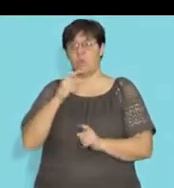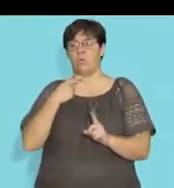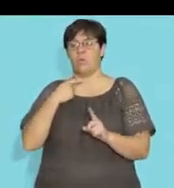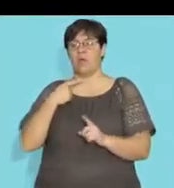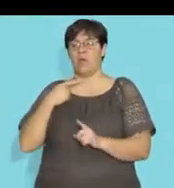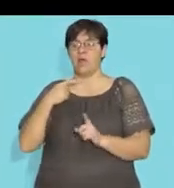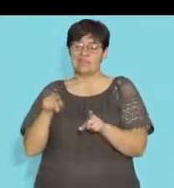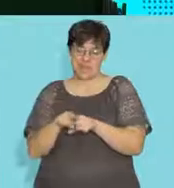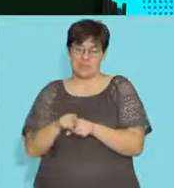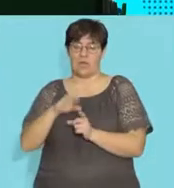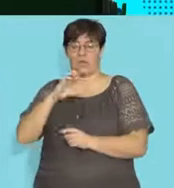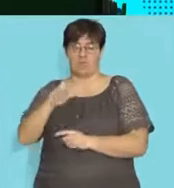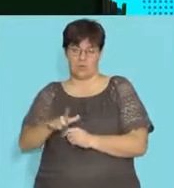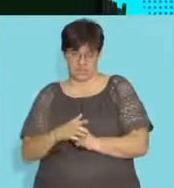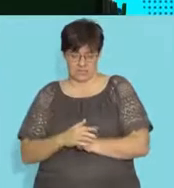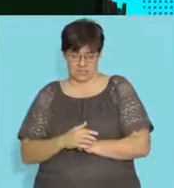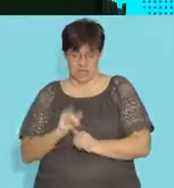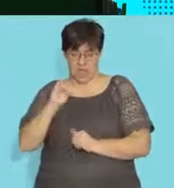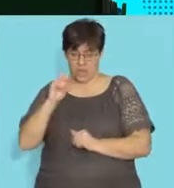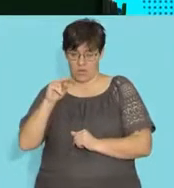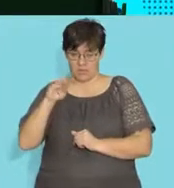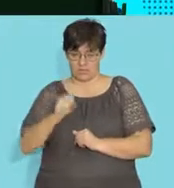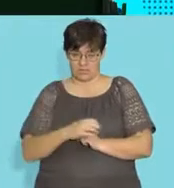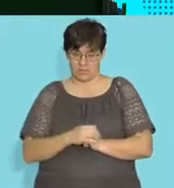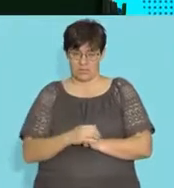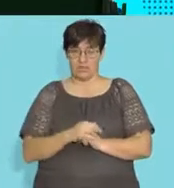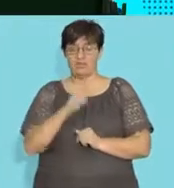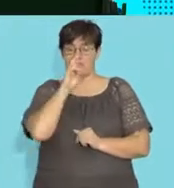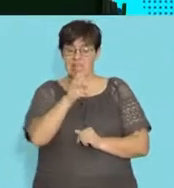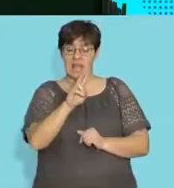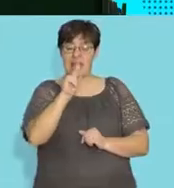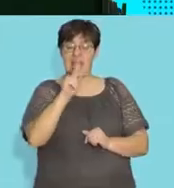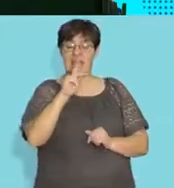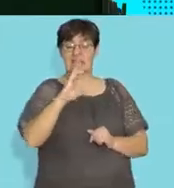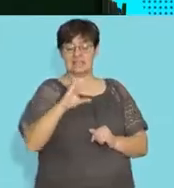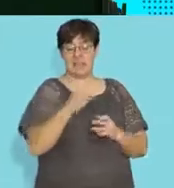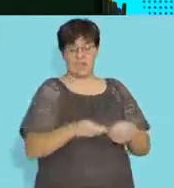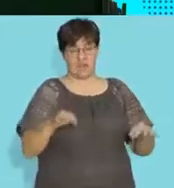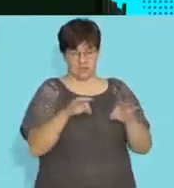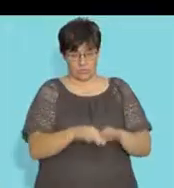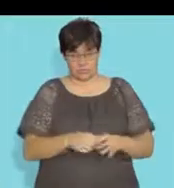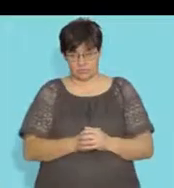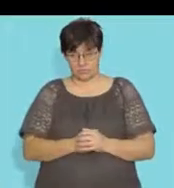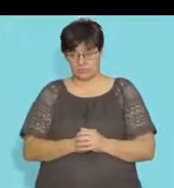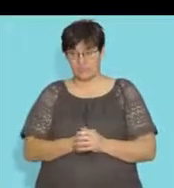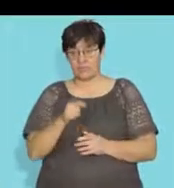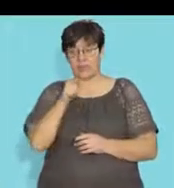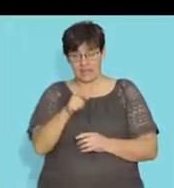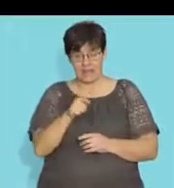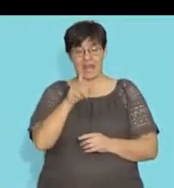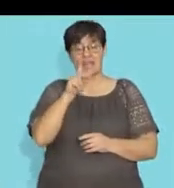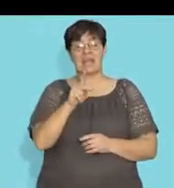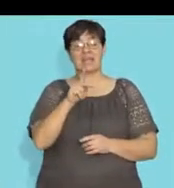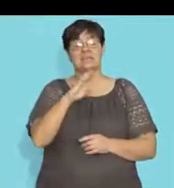chloride ions. And if we go look at our Kc value, and in this case that